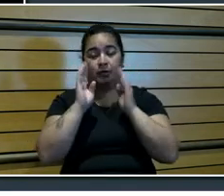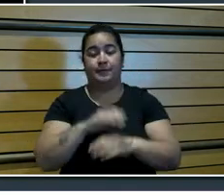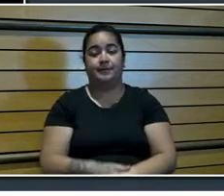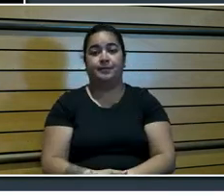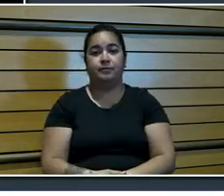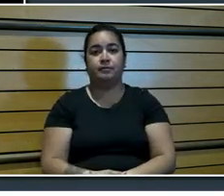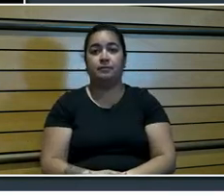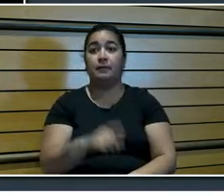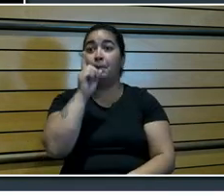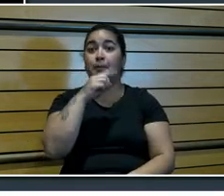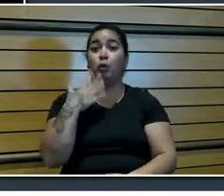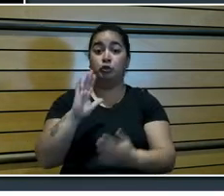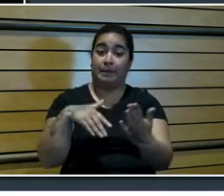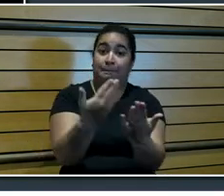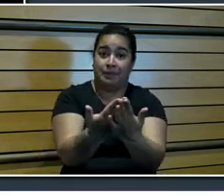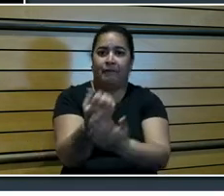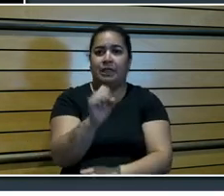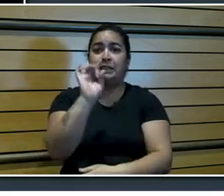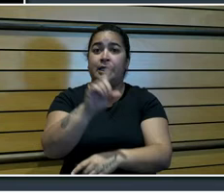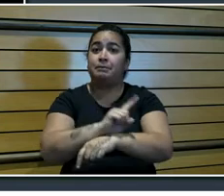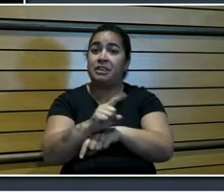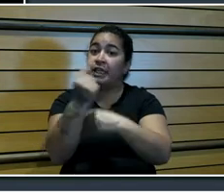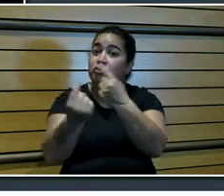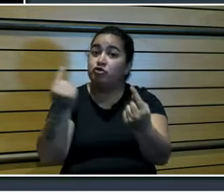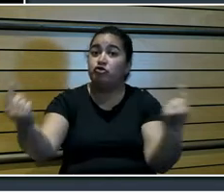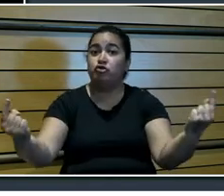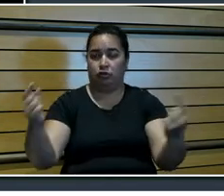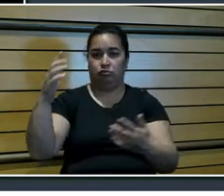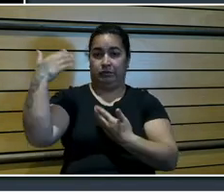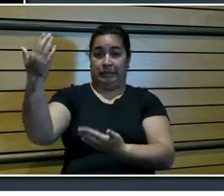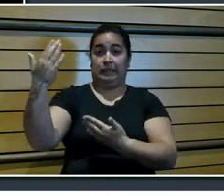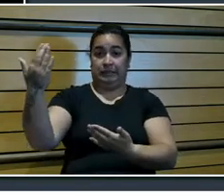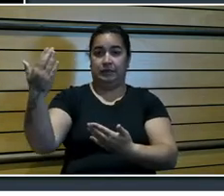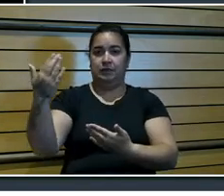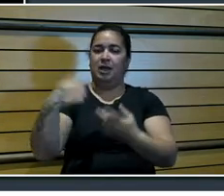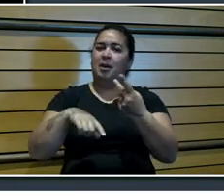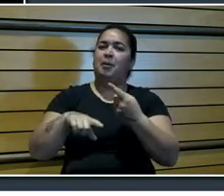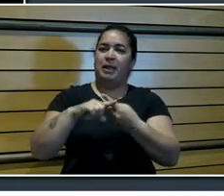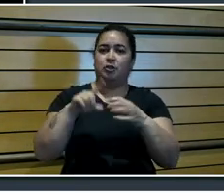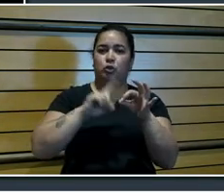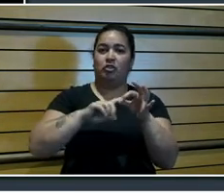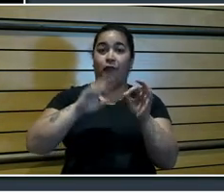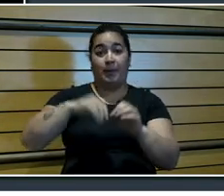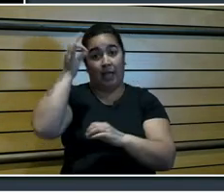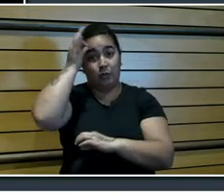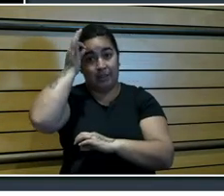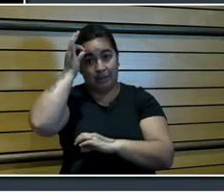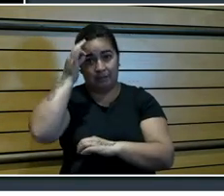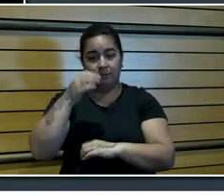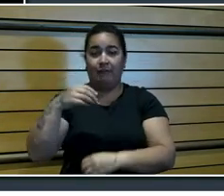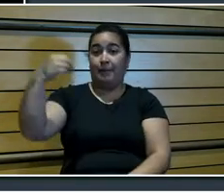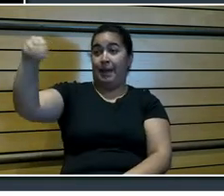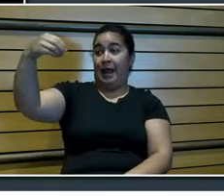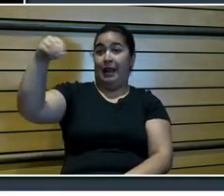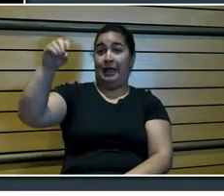will have 10 minutes for their presentation and questions from councillors, and there'll be a bell at 10 minutes. Just to let you know though,